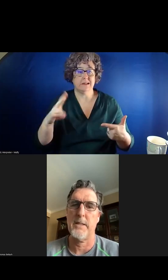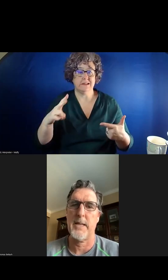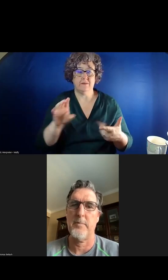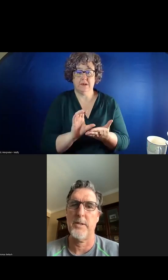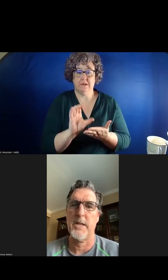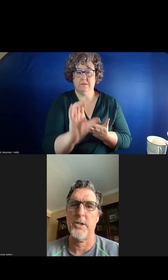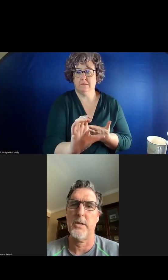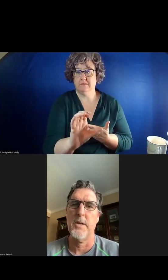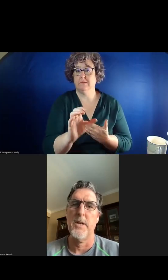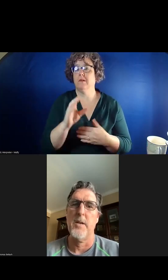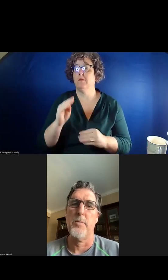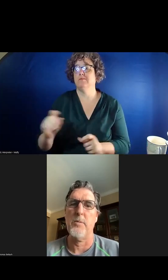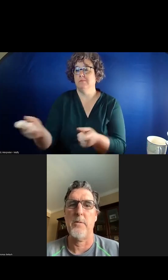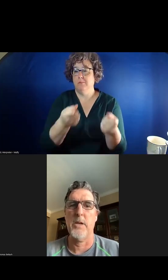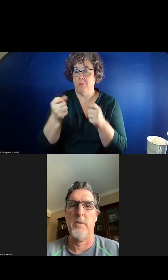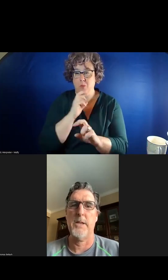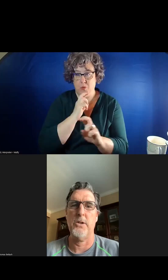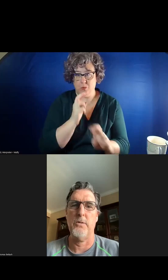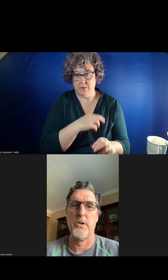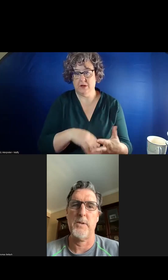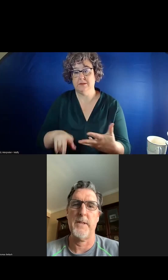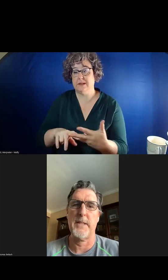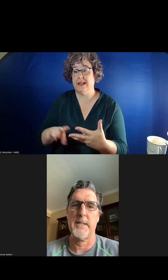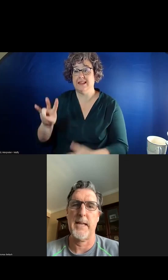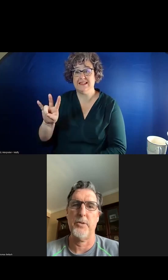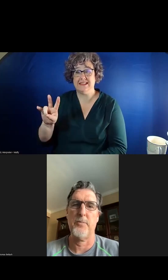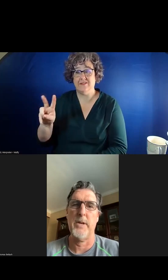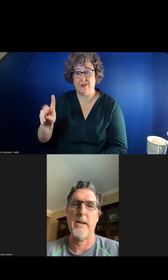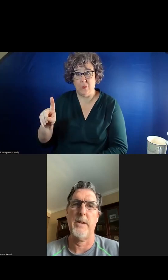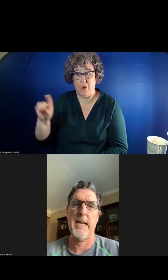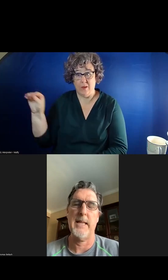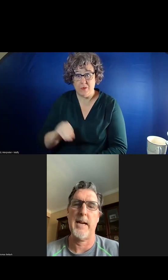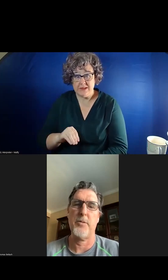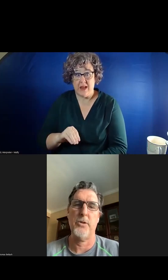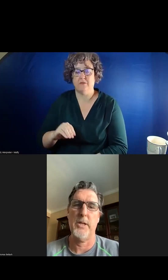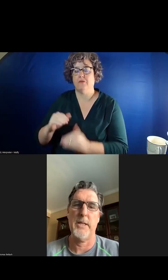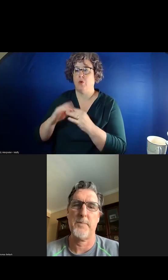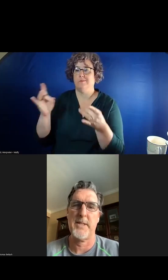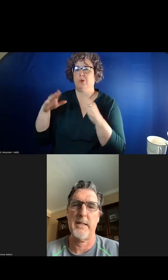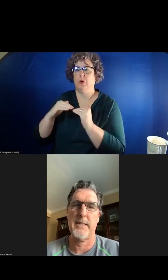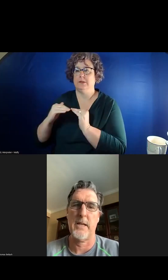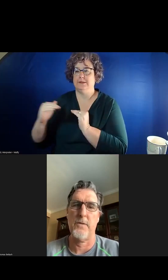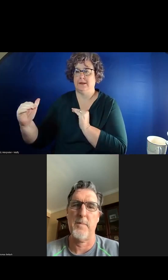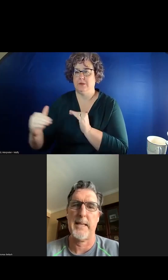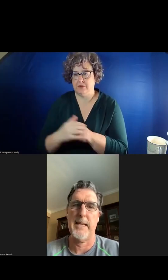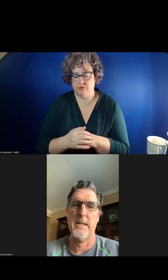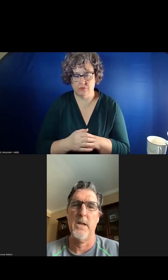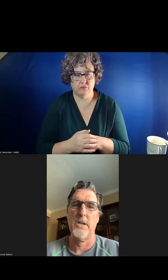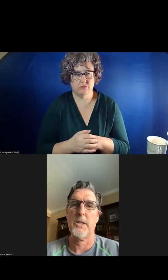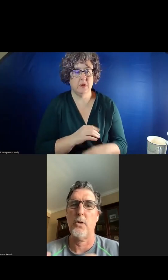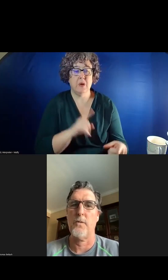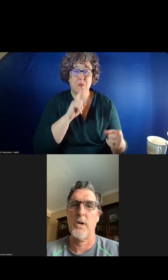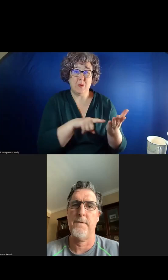for crisis stabilization. But what I really want to do in terms of this example is point out, the opportunity that's presented itself through